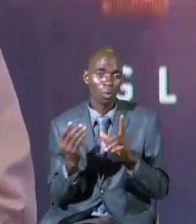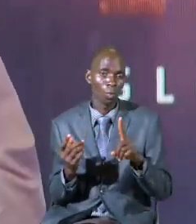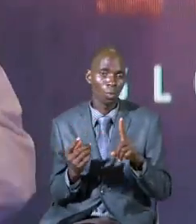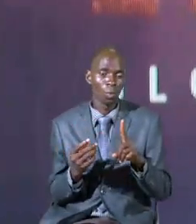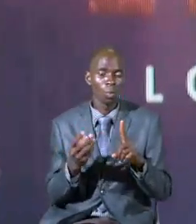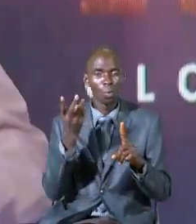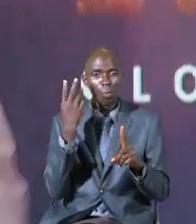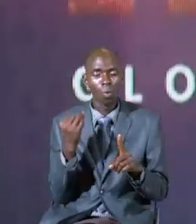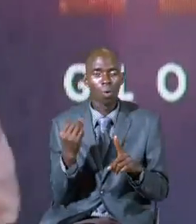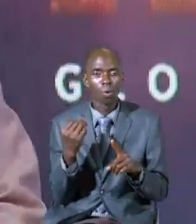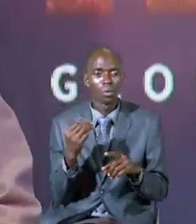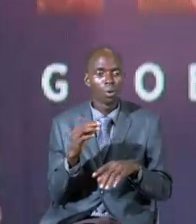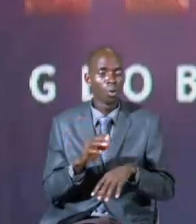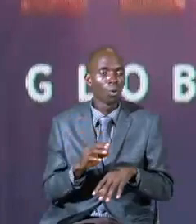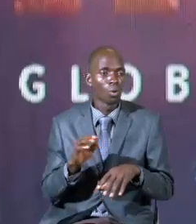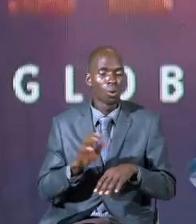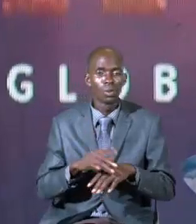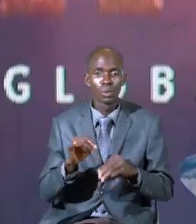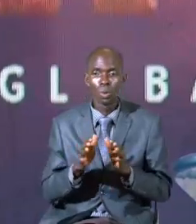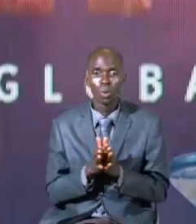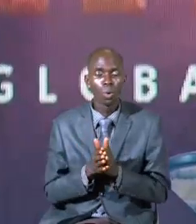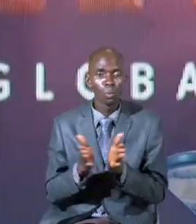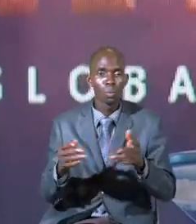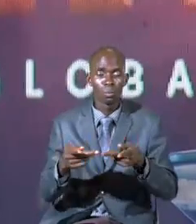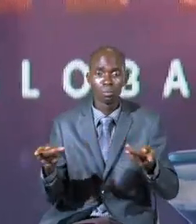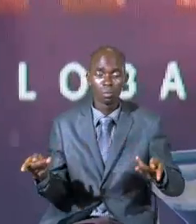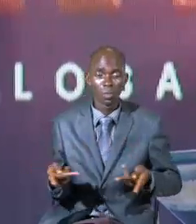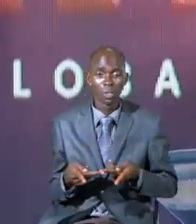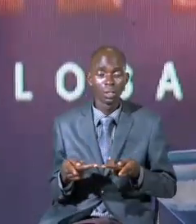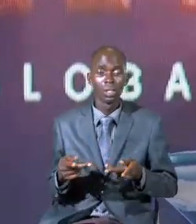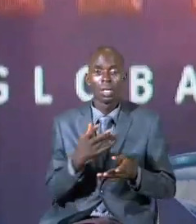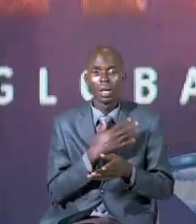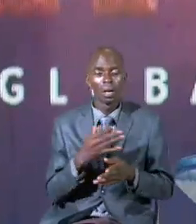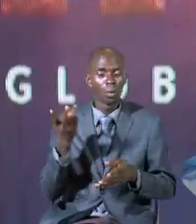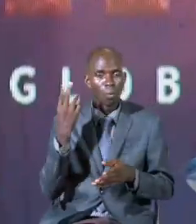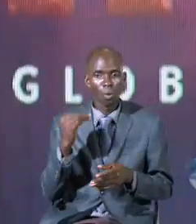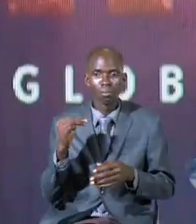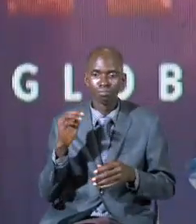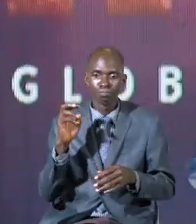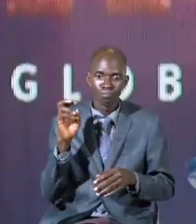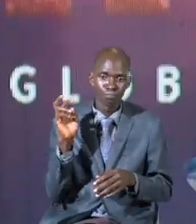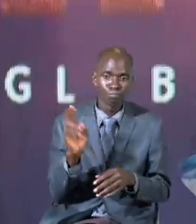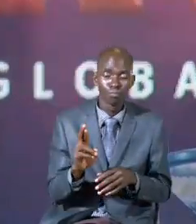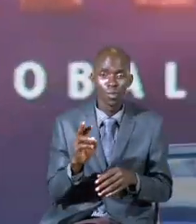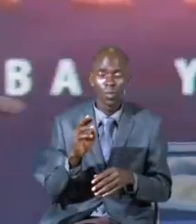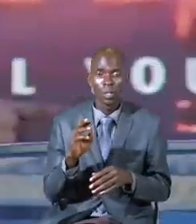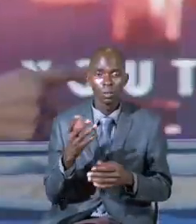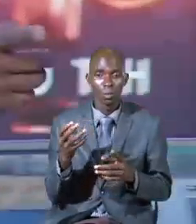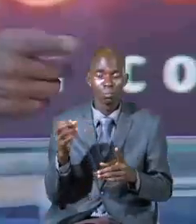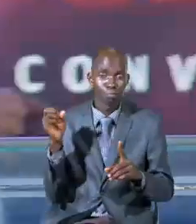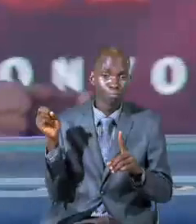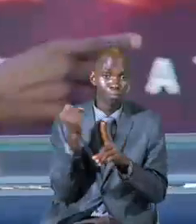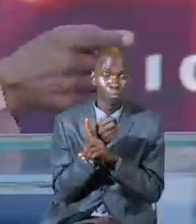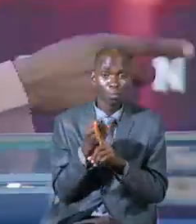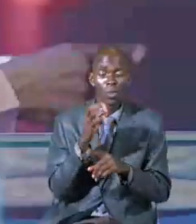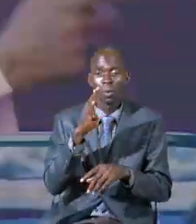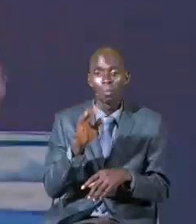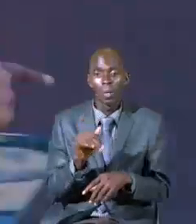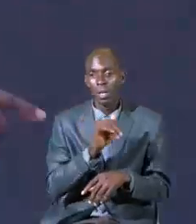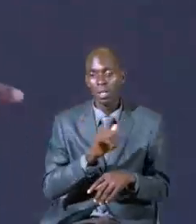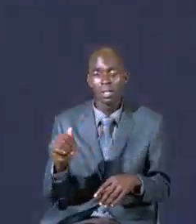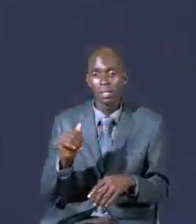field and was beaten by a snake. And because he was beaten by a snake, he was running